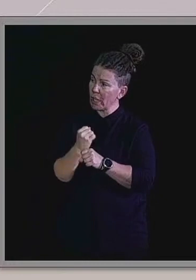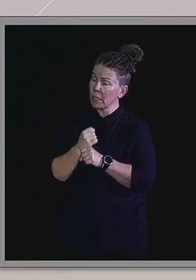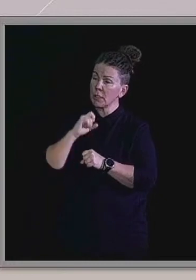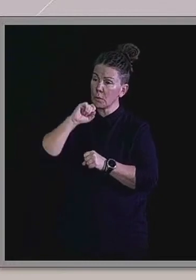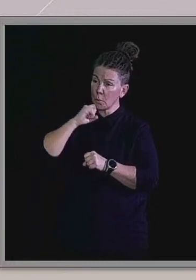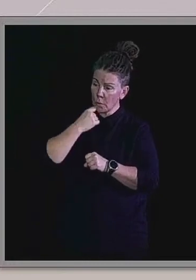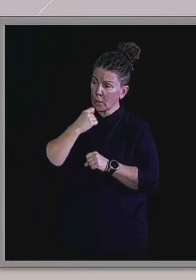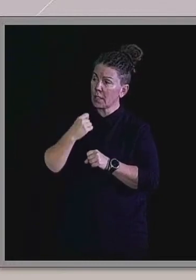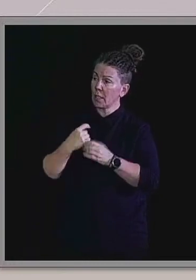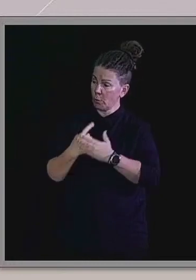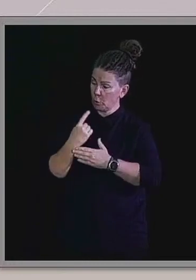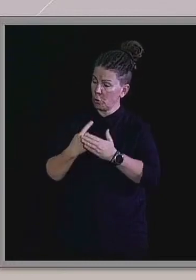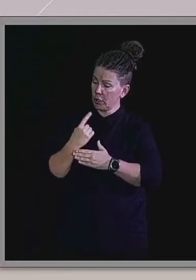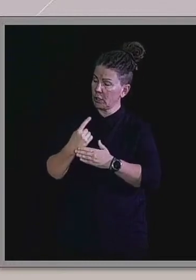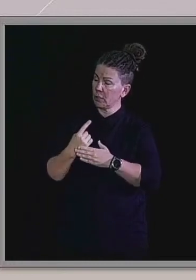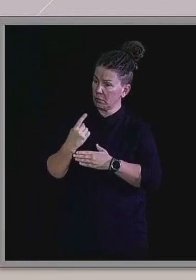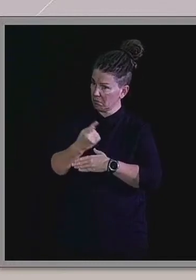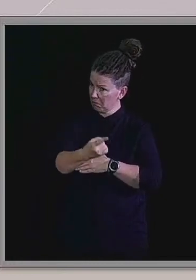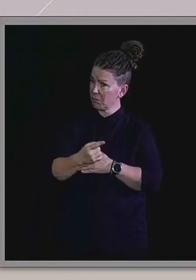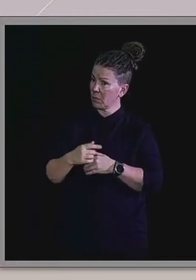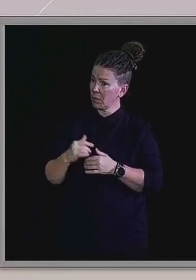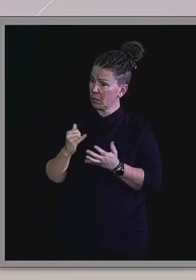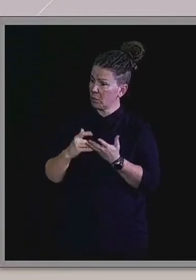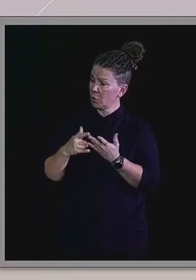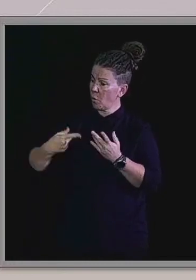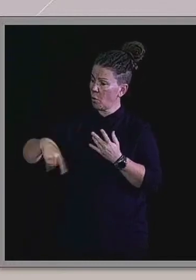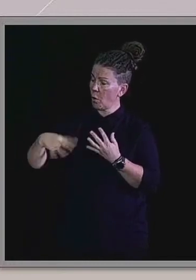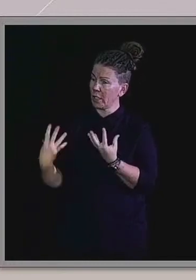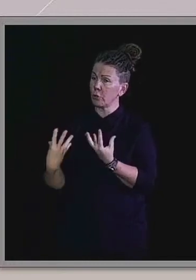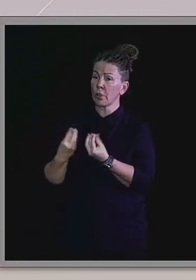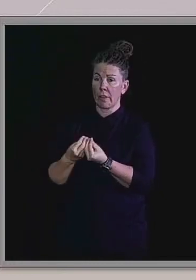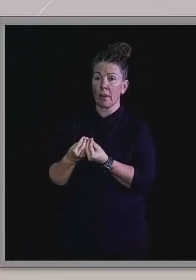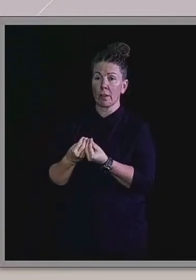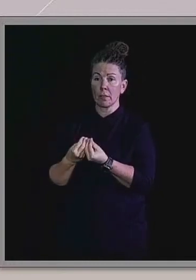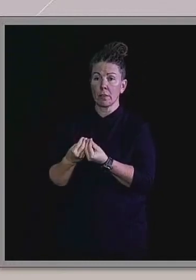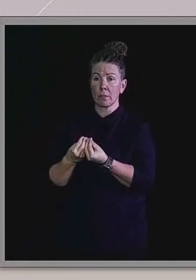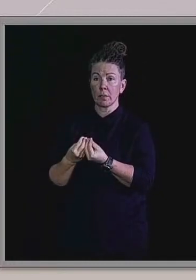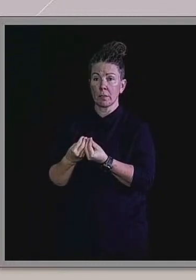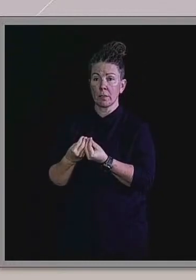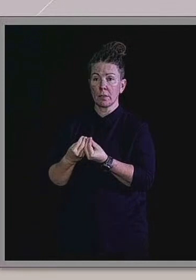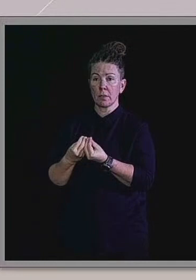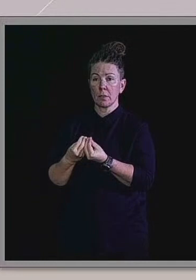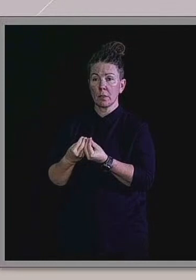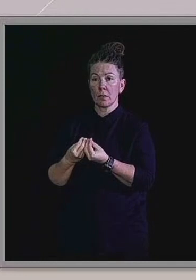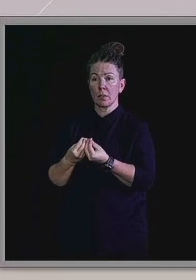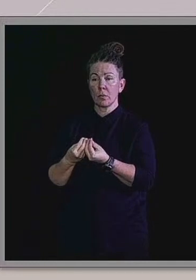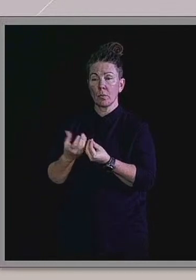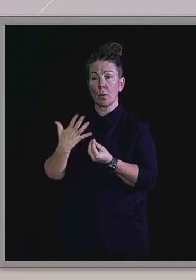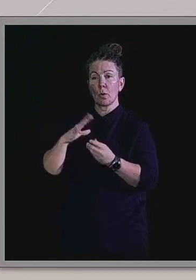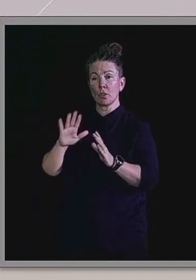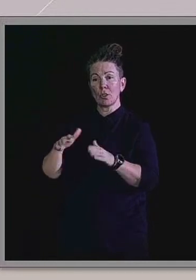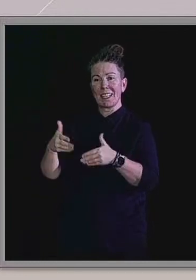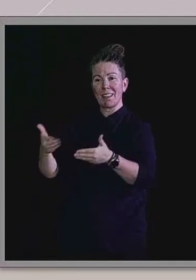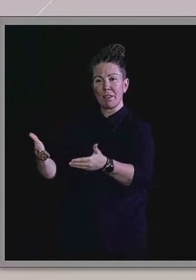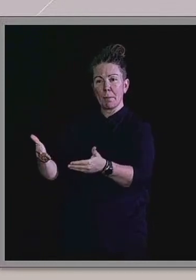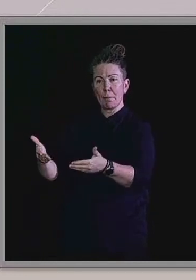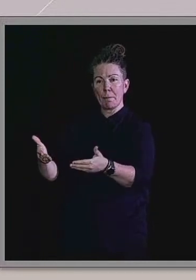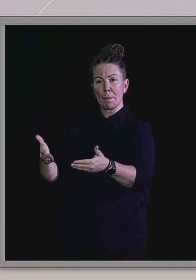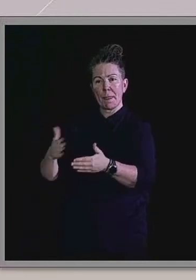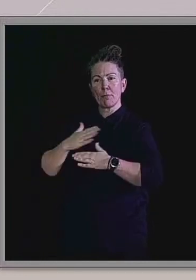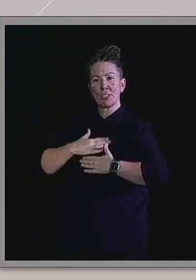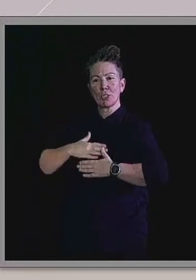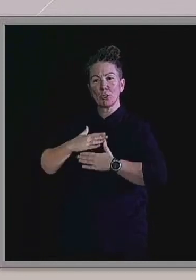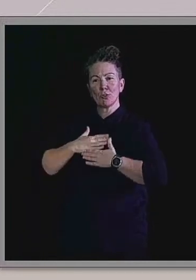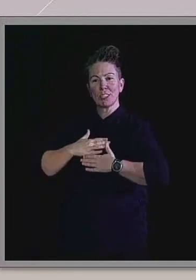areas, and it's the rising tide, lift all shift mentality, right? And we wanted to, give them that, give them that reassurance